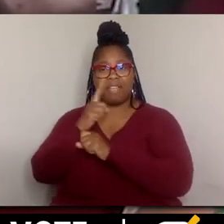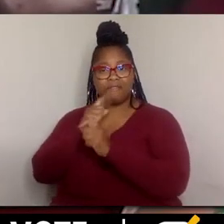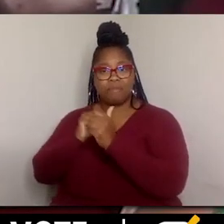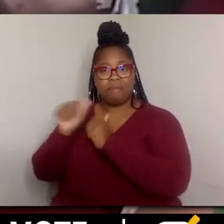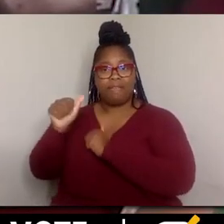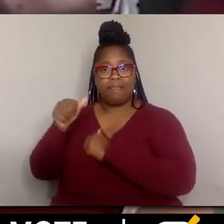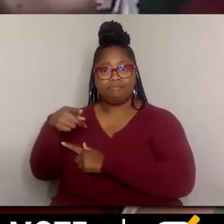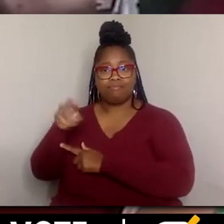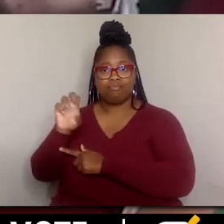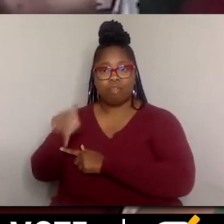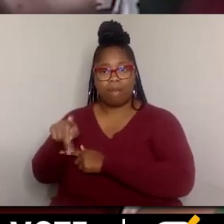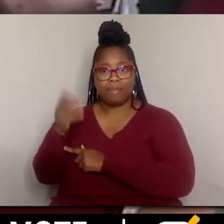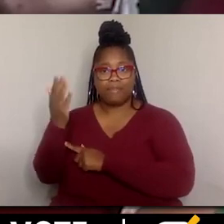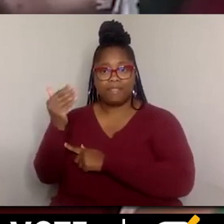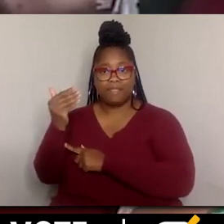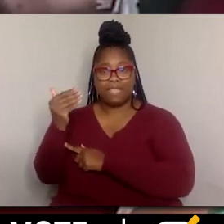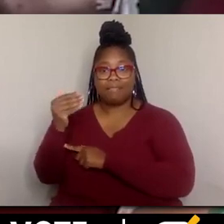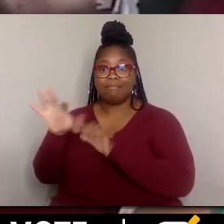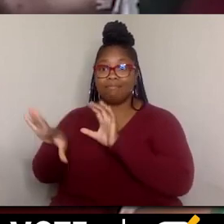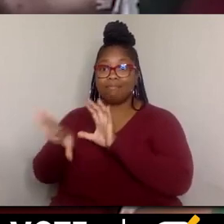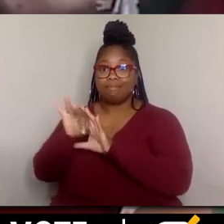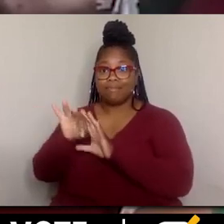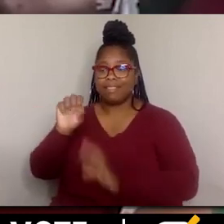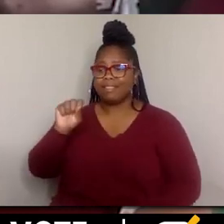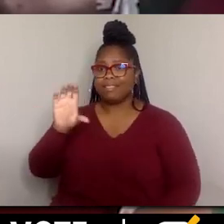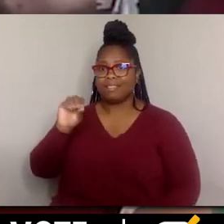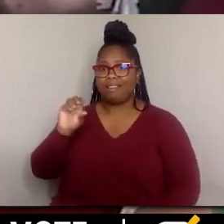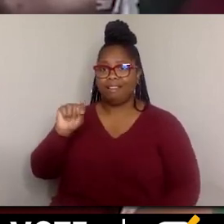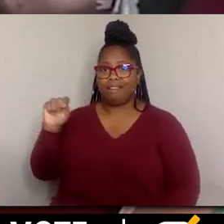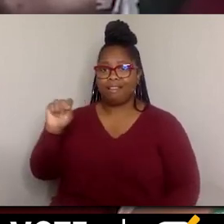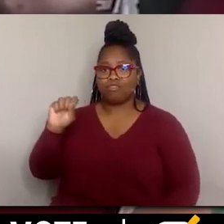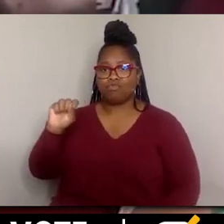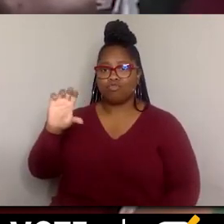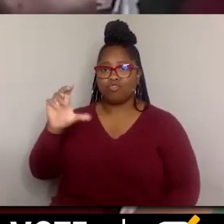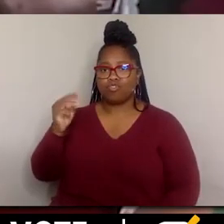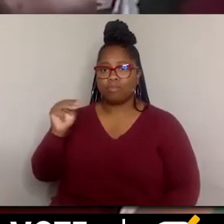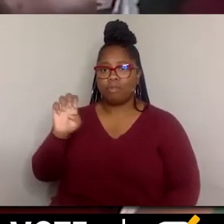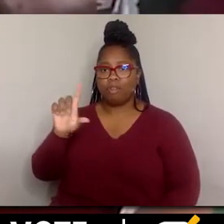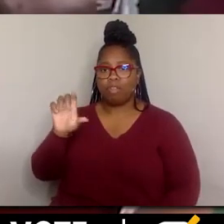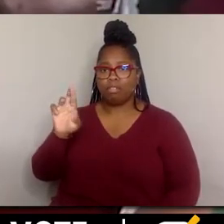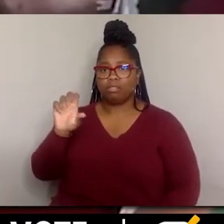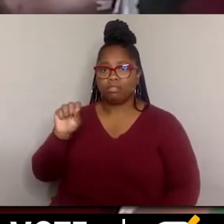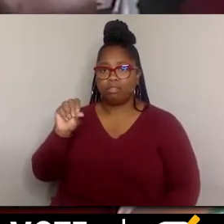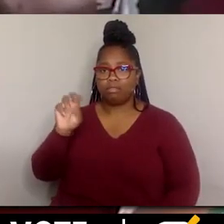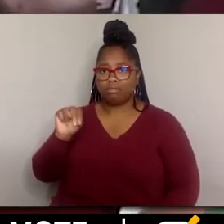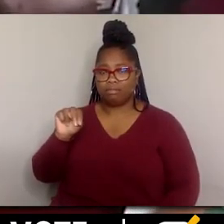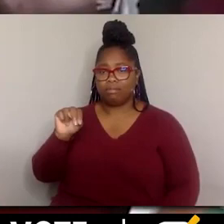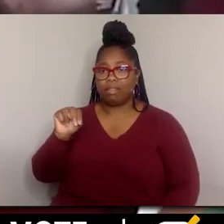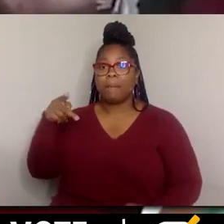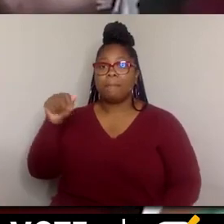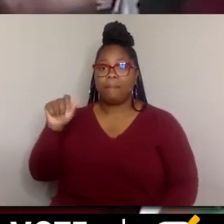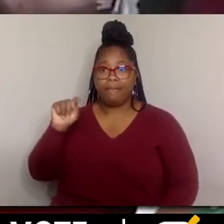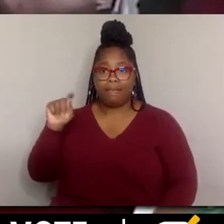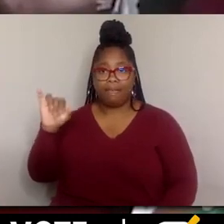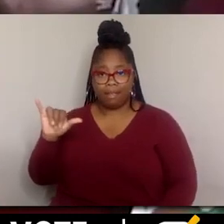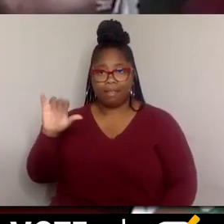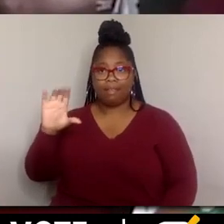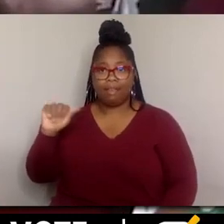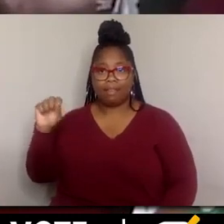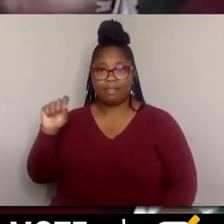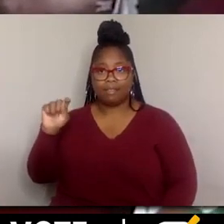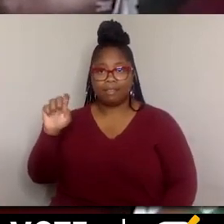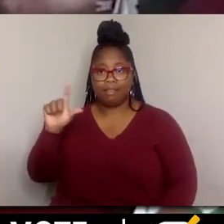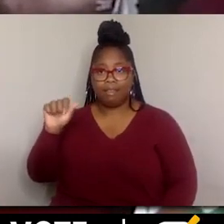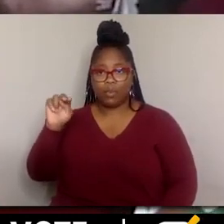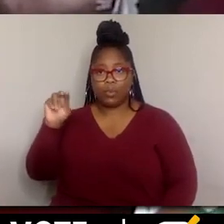15 and get Scott Schmerelson and Patty Castellanos on the school board. I would like to address some of